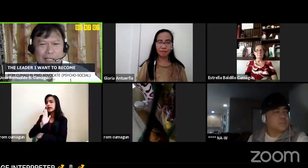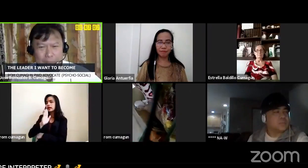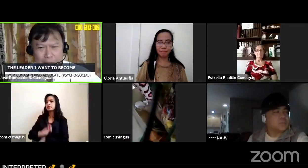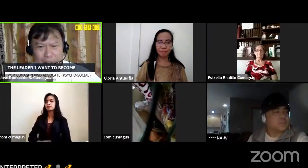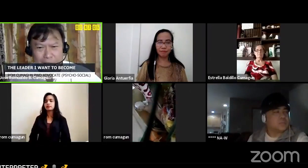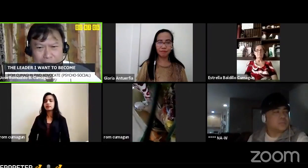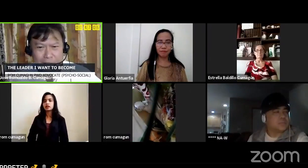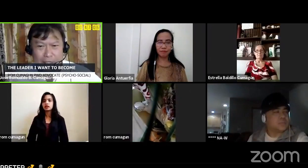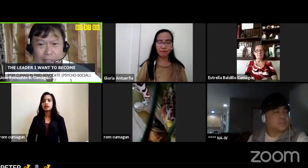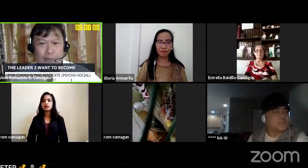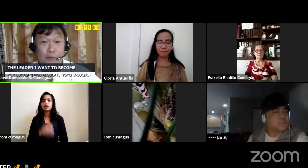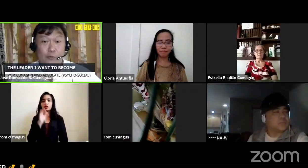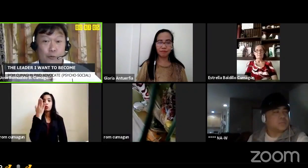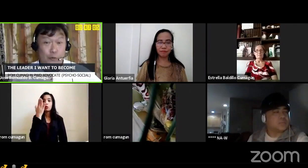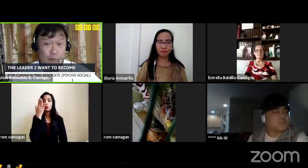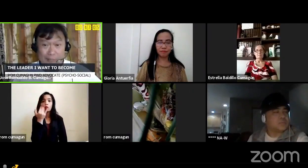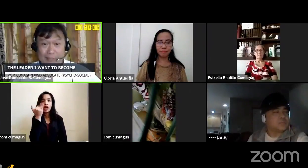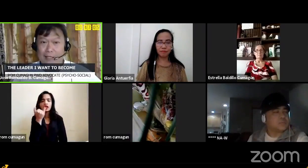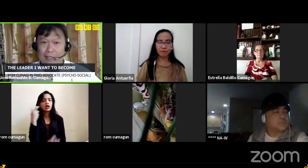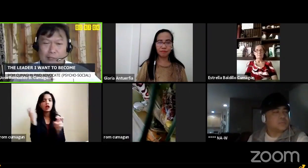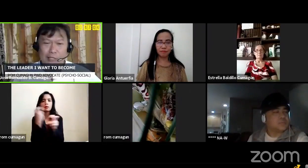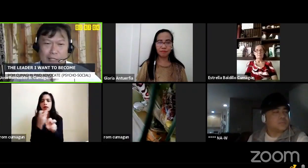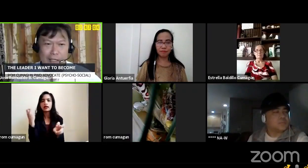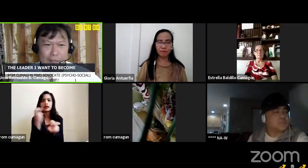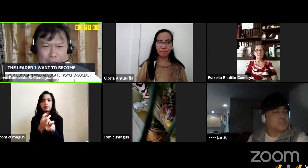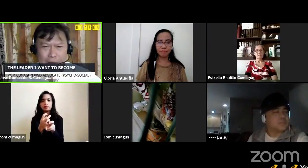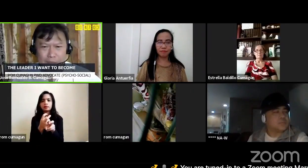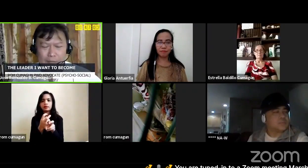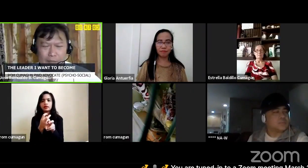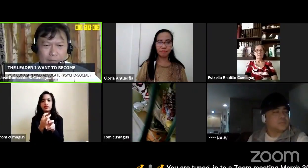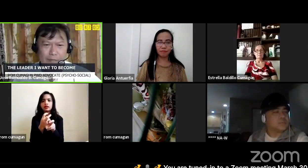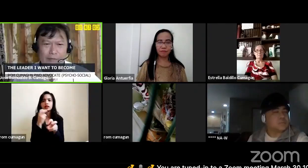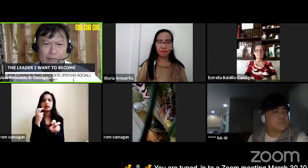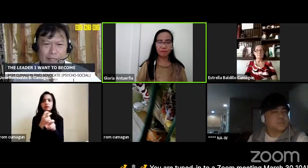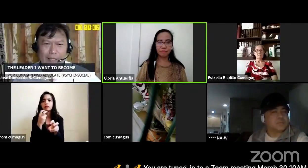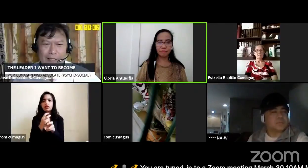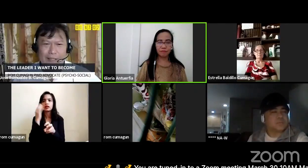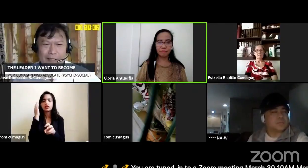Well, primarily because it's hard to know what God is thinking about.